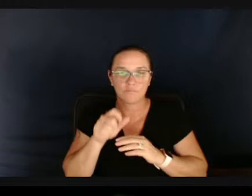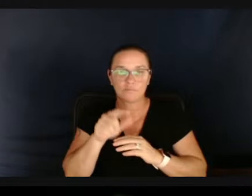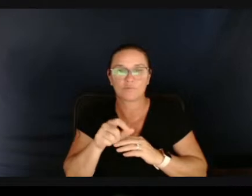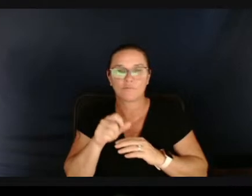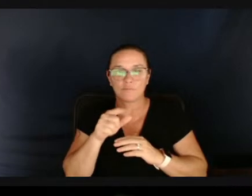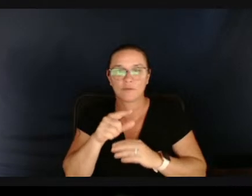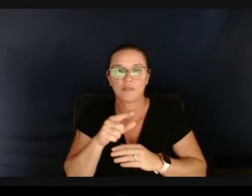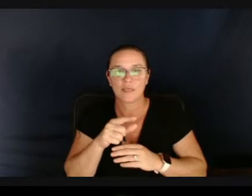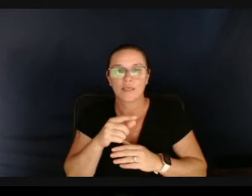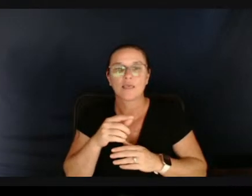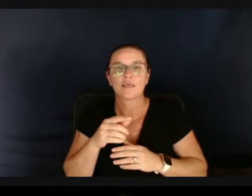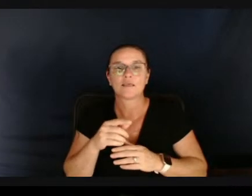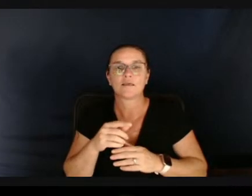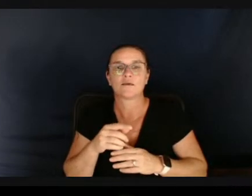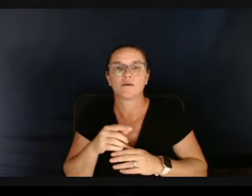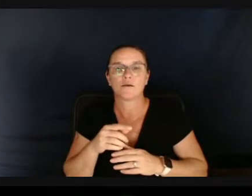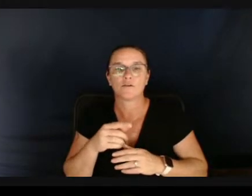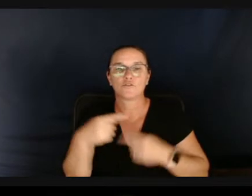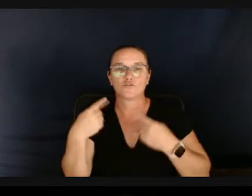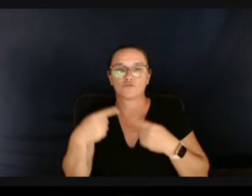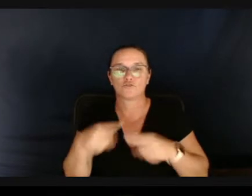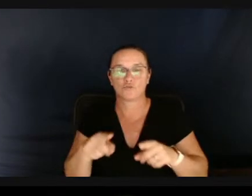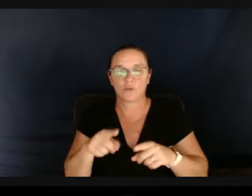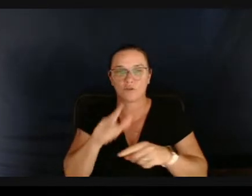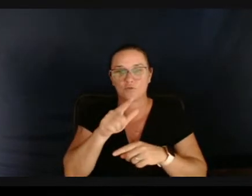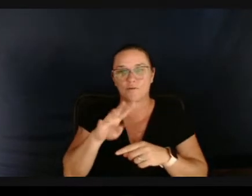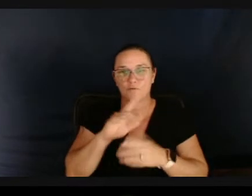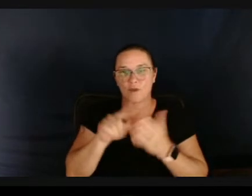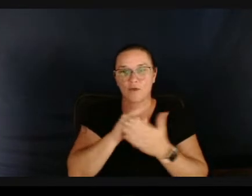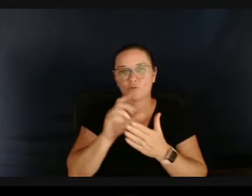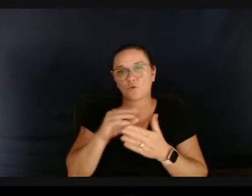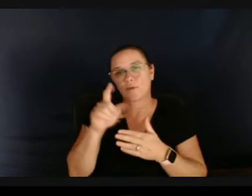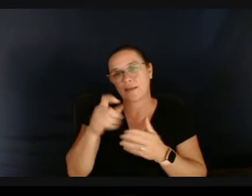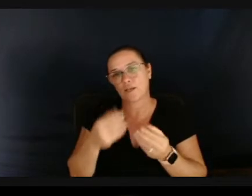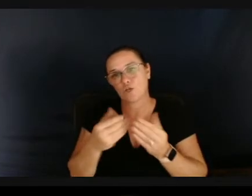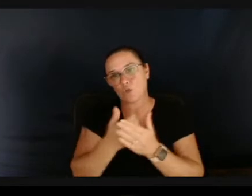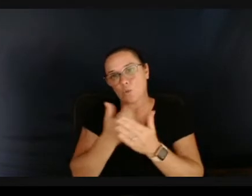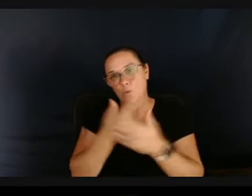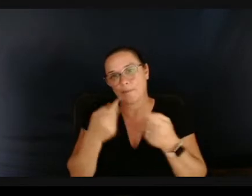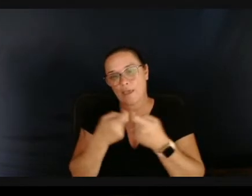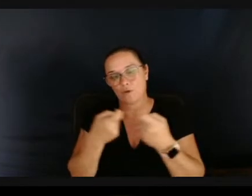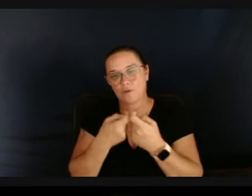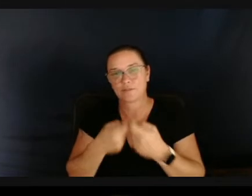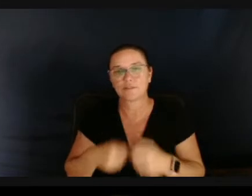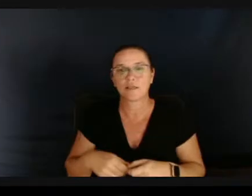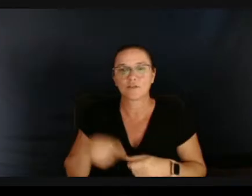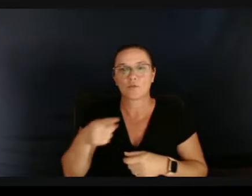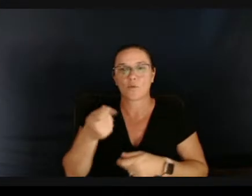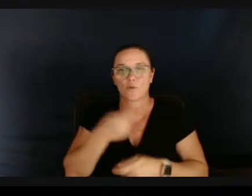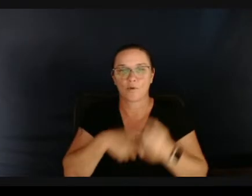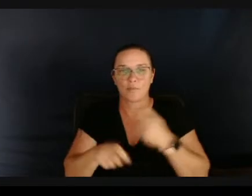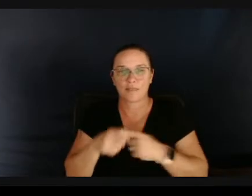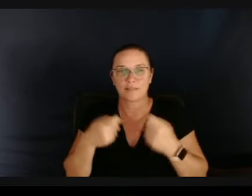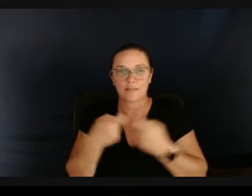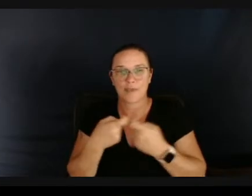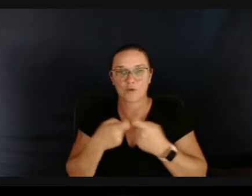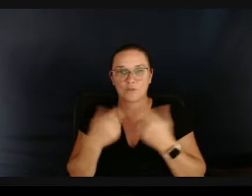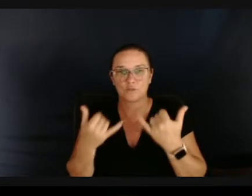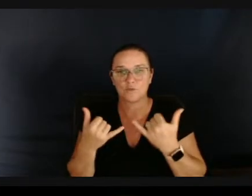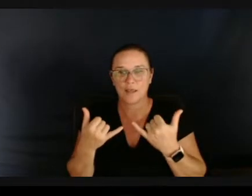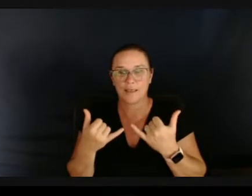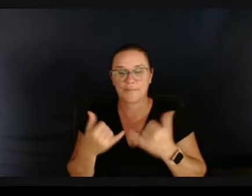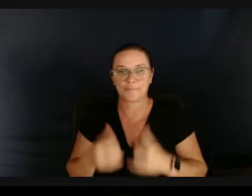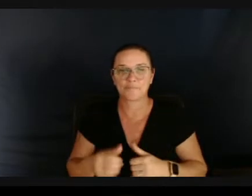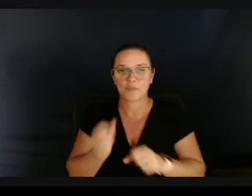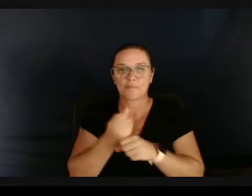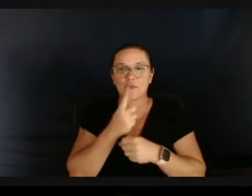needed new batteries. So interesting to note there. There they are, replacing batteries today on the S2 camera, making sure we